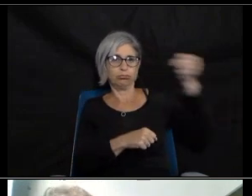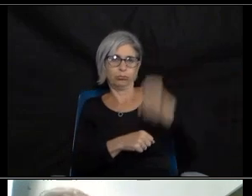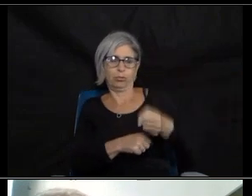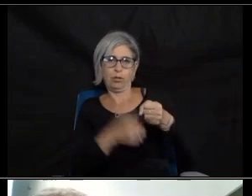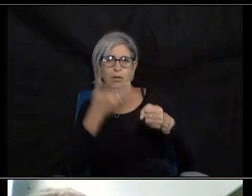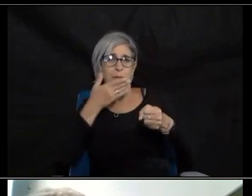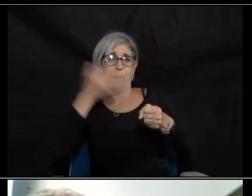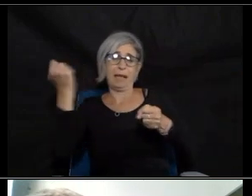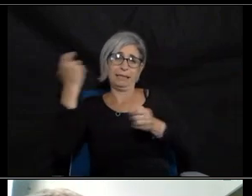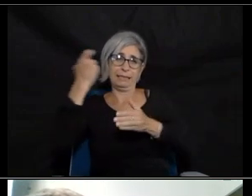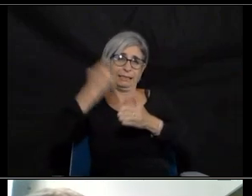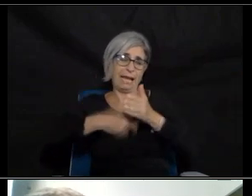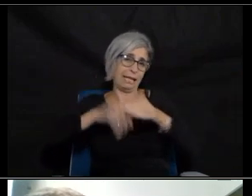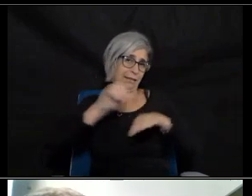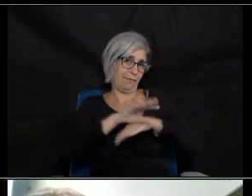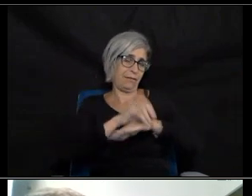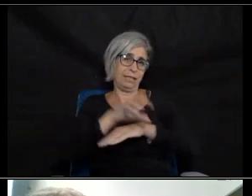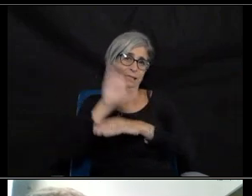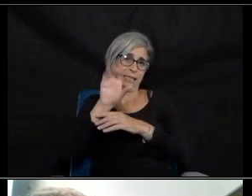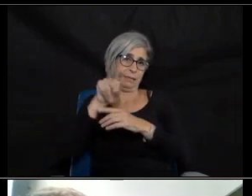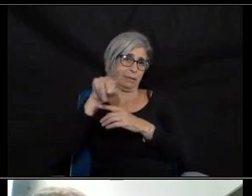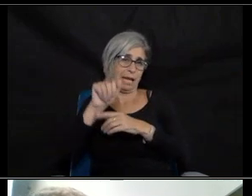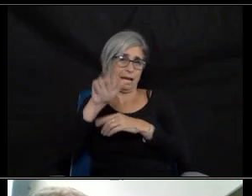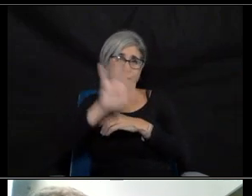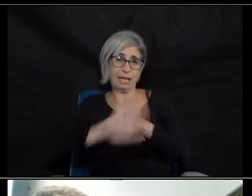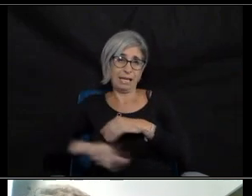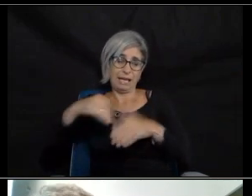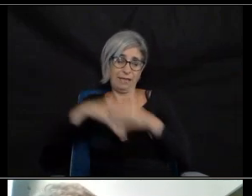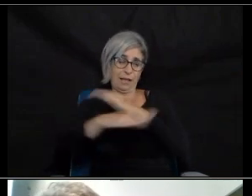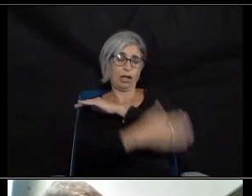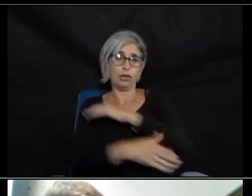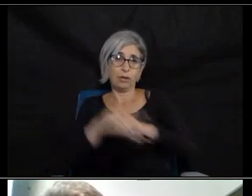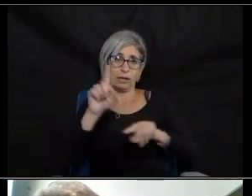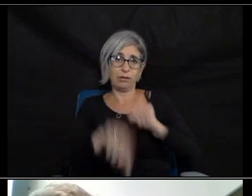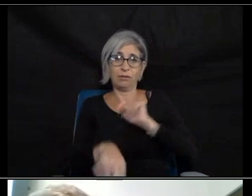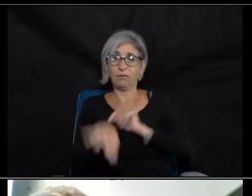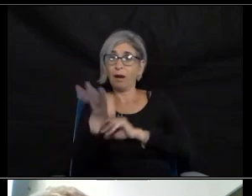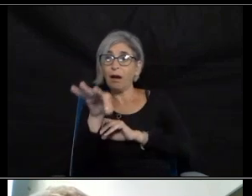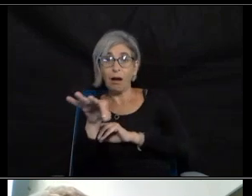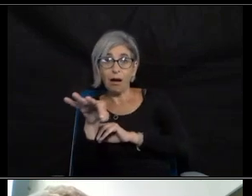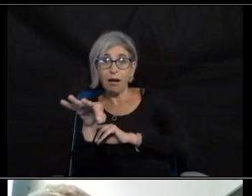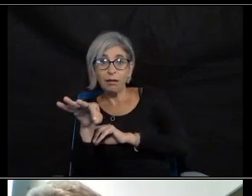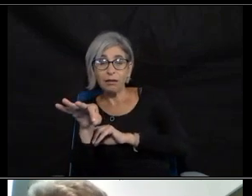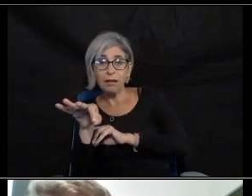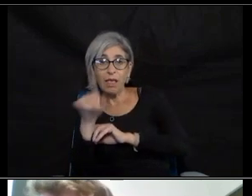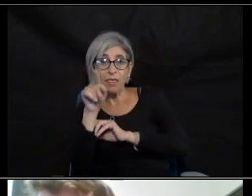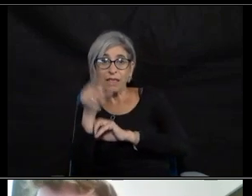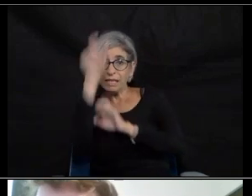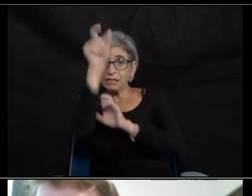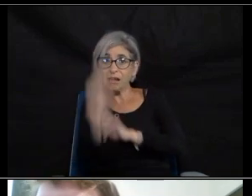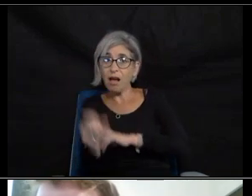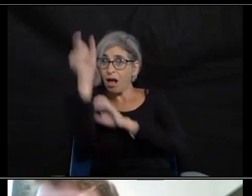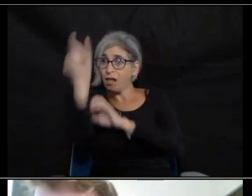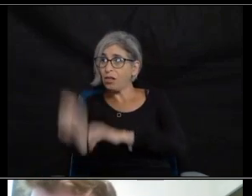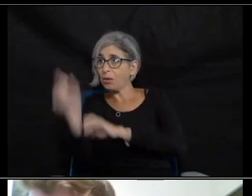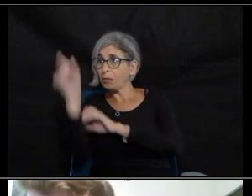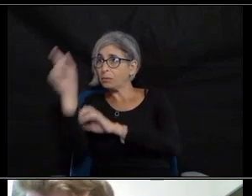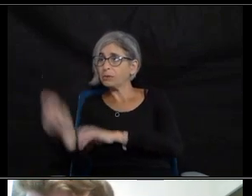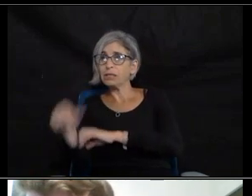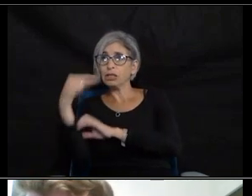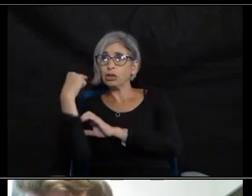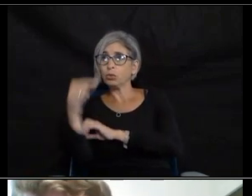best tax advisory CPAs in the country that I could find. This column, these columns that are in green are a